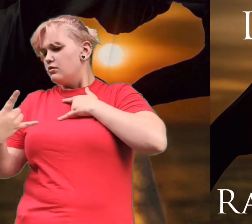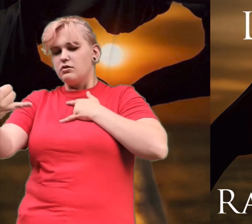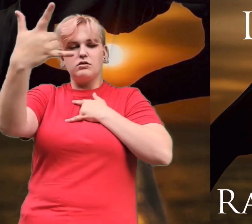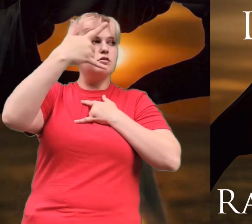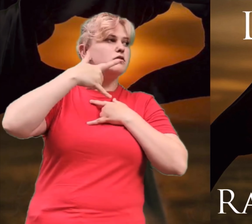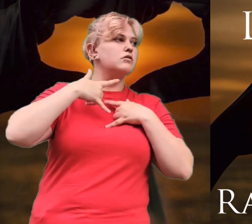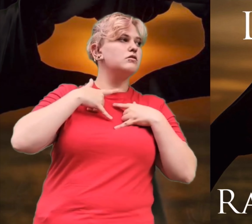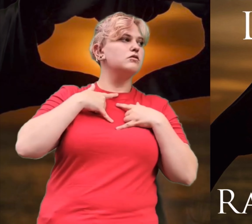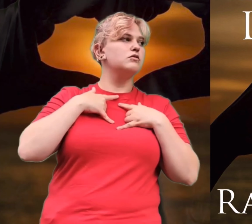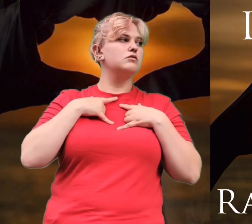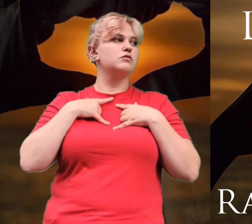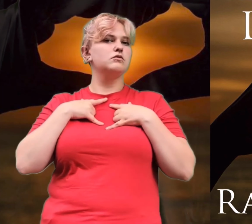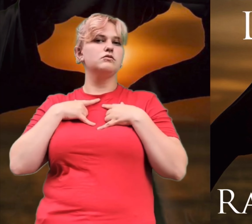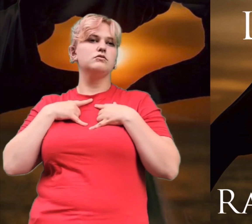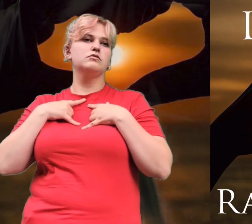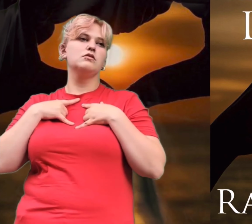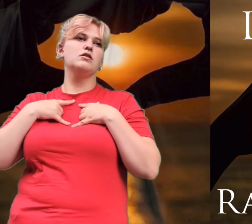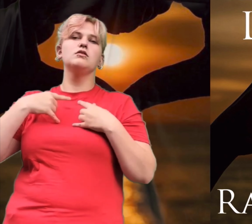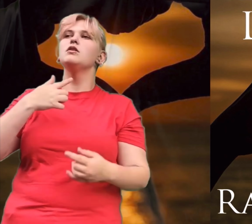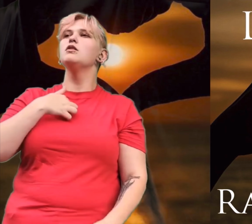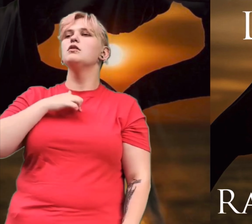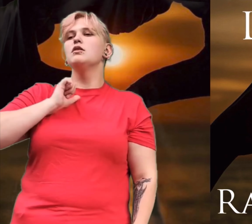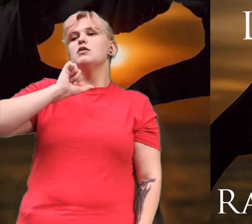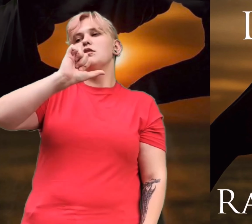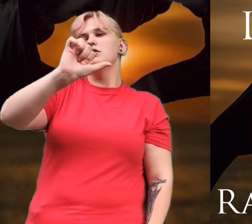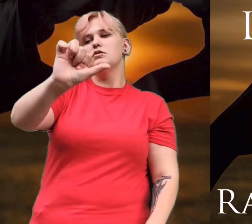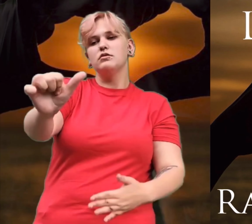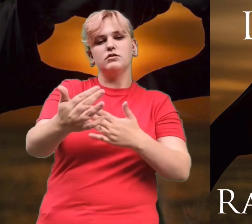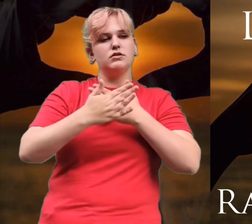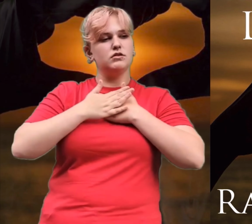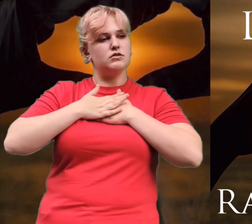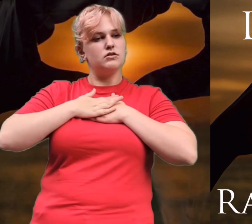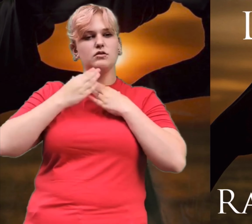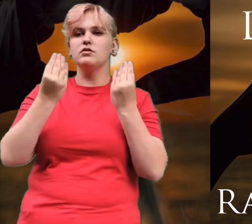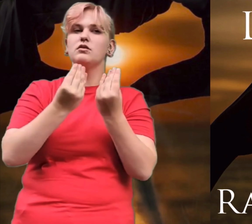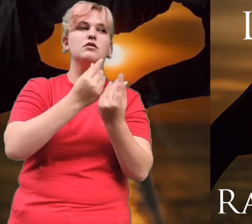you. I'll share my love with